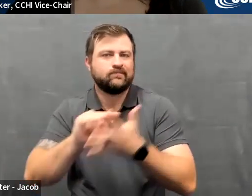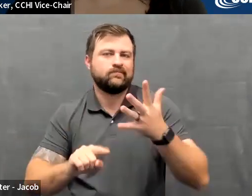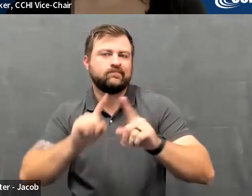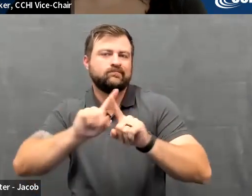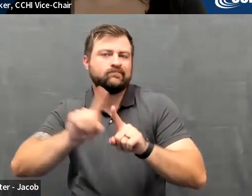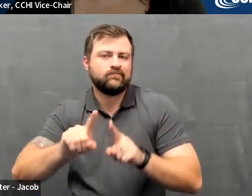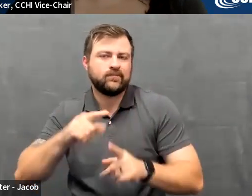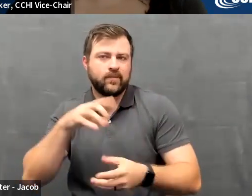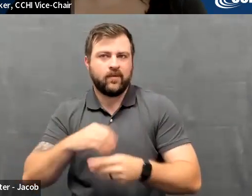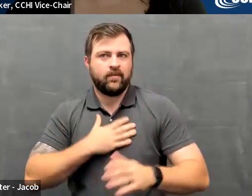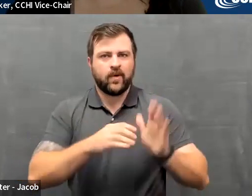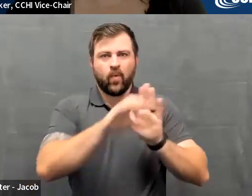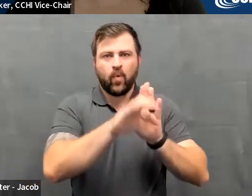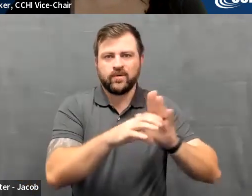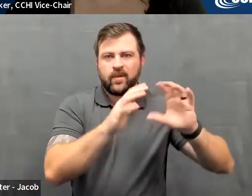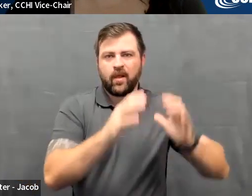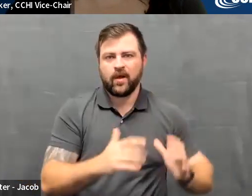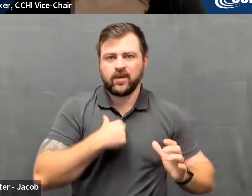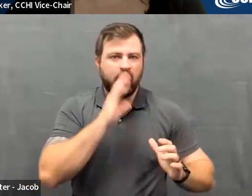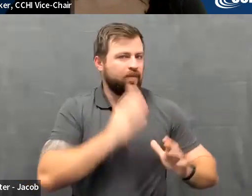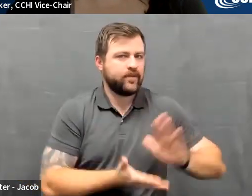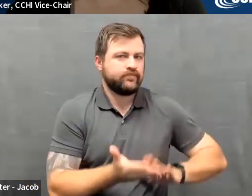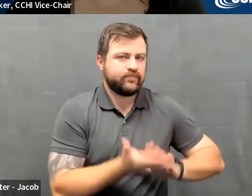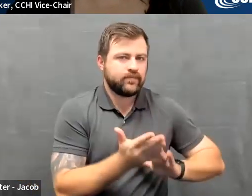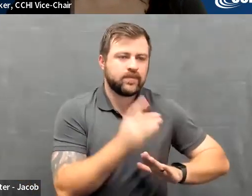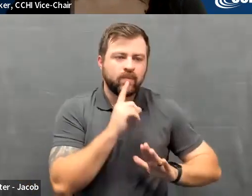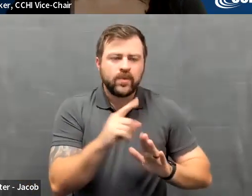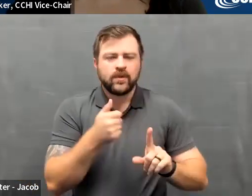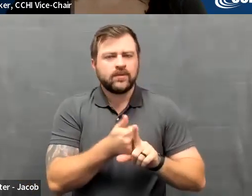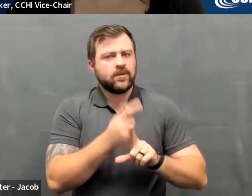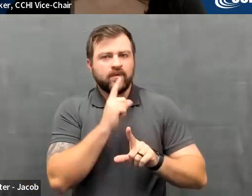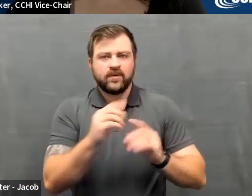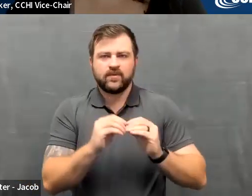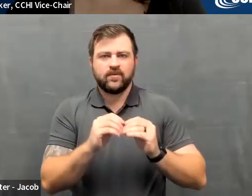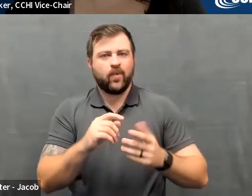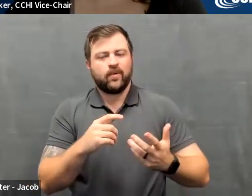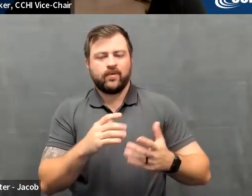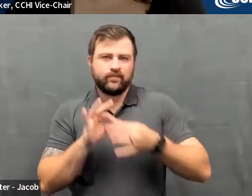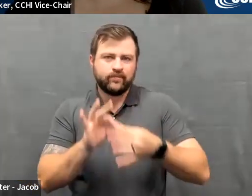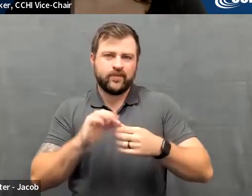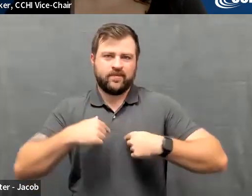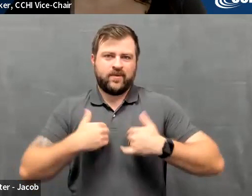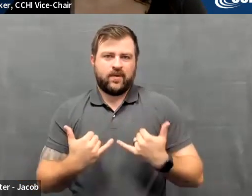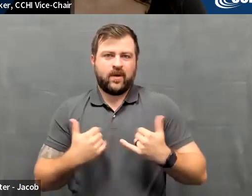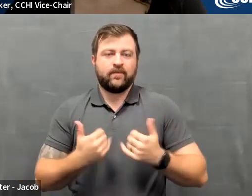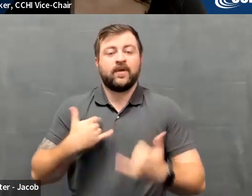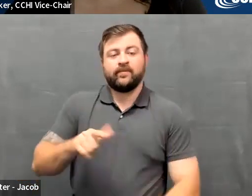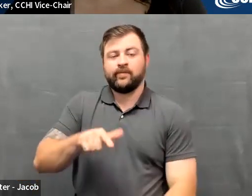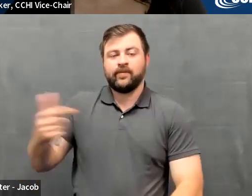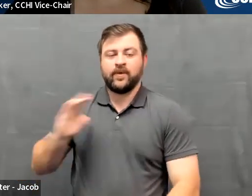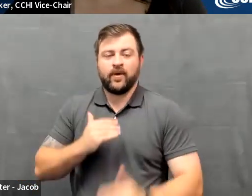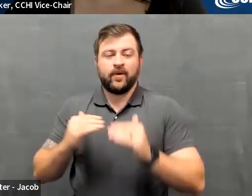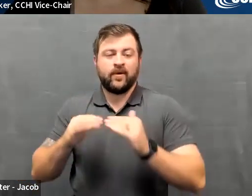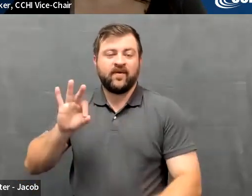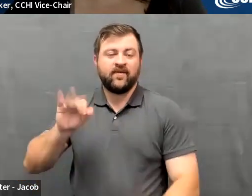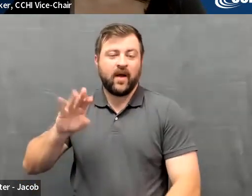into my courses that I'll be offering is really front of mind right now. I'm going to pass the mic over to our colleague,